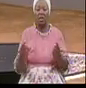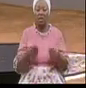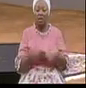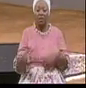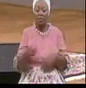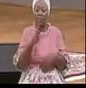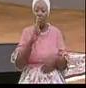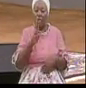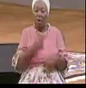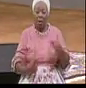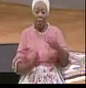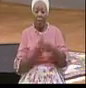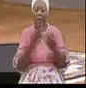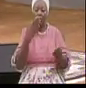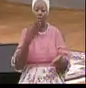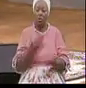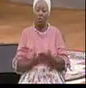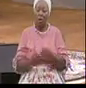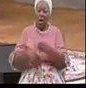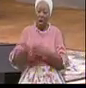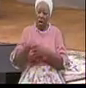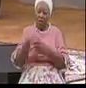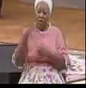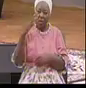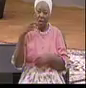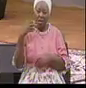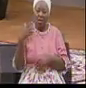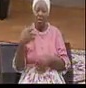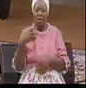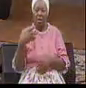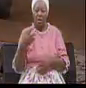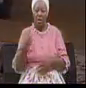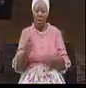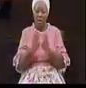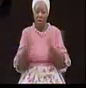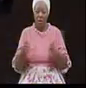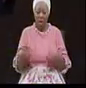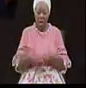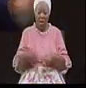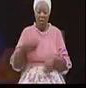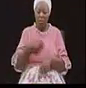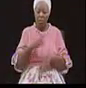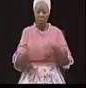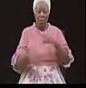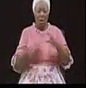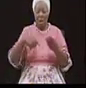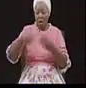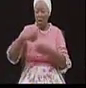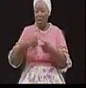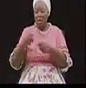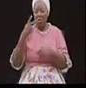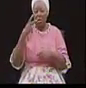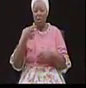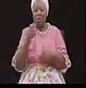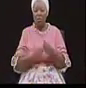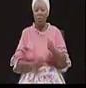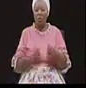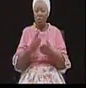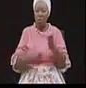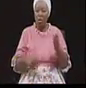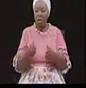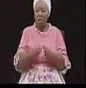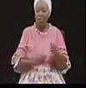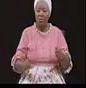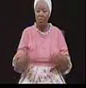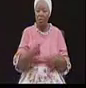appear good outside the door, as we all walk around and we see what everybody is doing, but